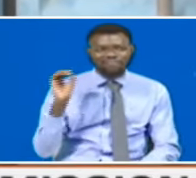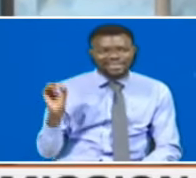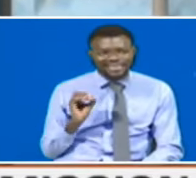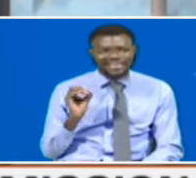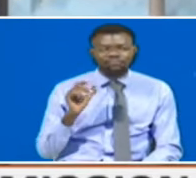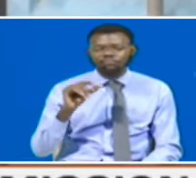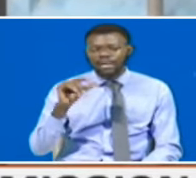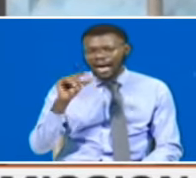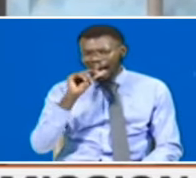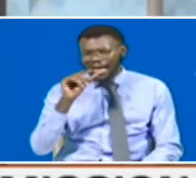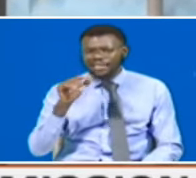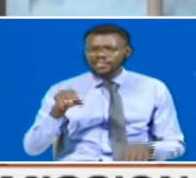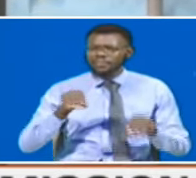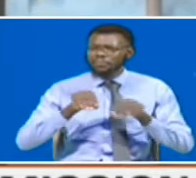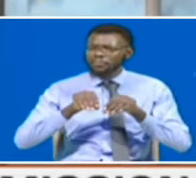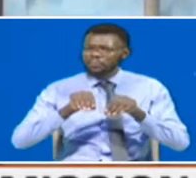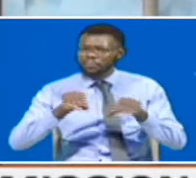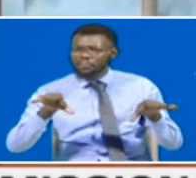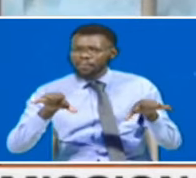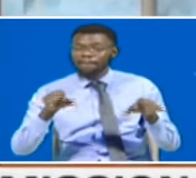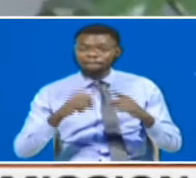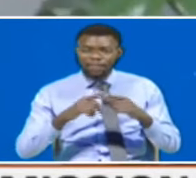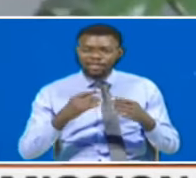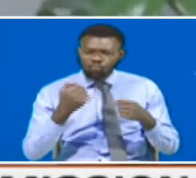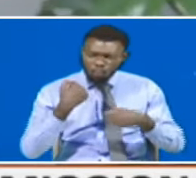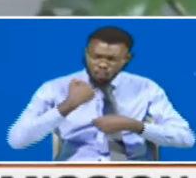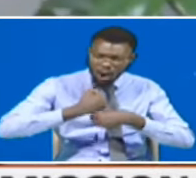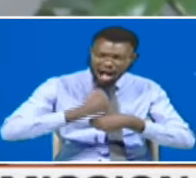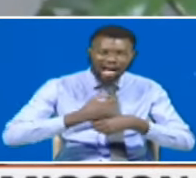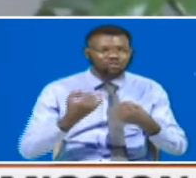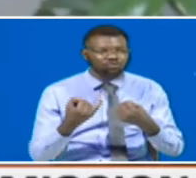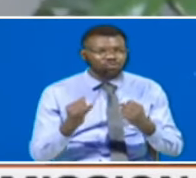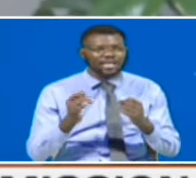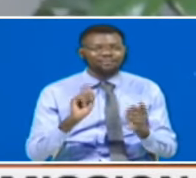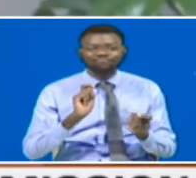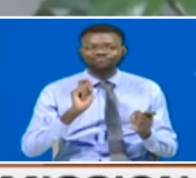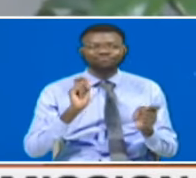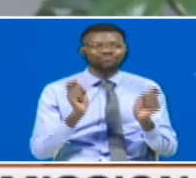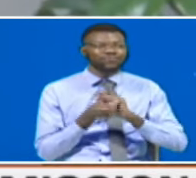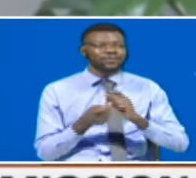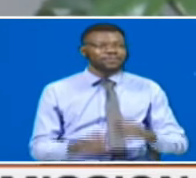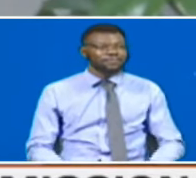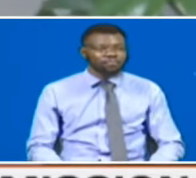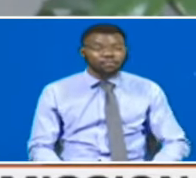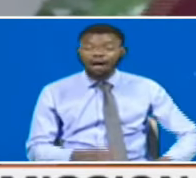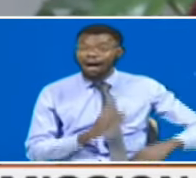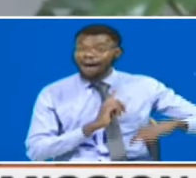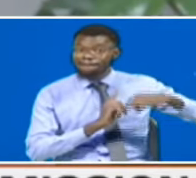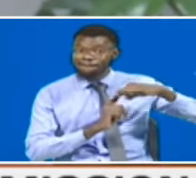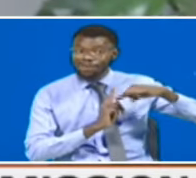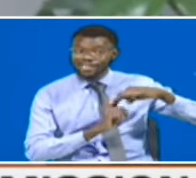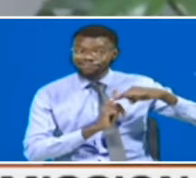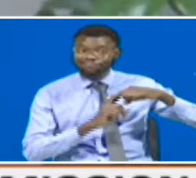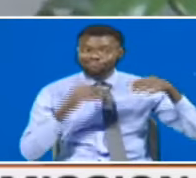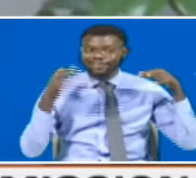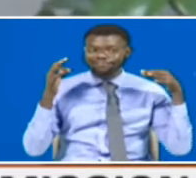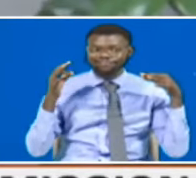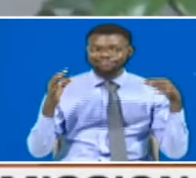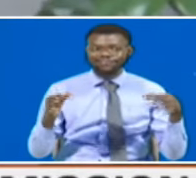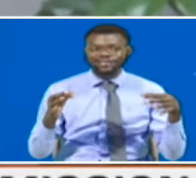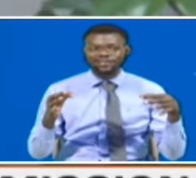a trend sector players are working to reverse. We took a positive decision to support the rail, not only because it makes